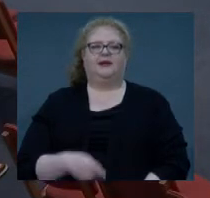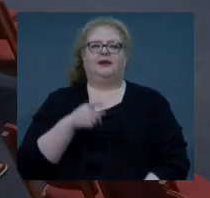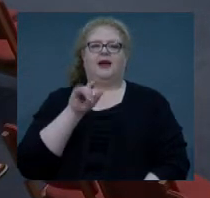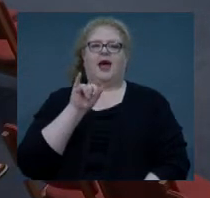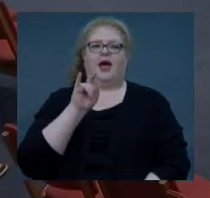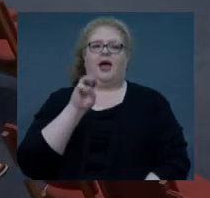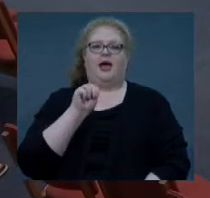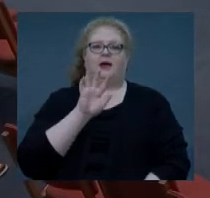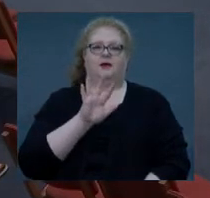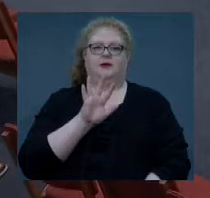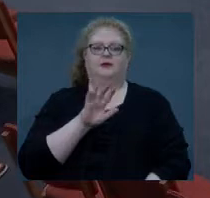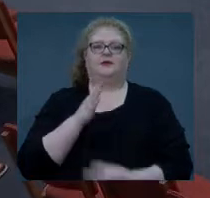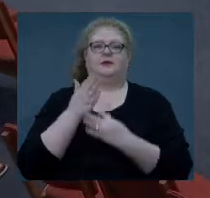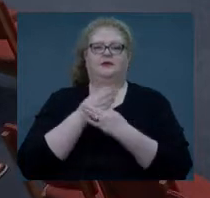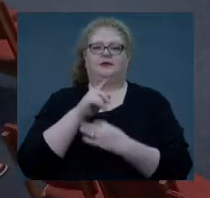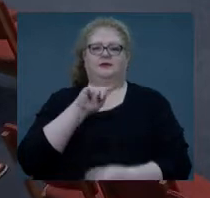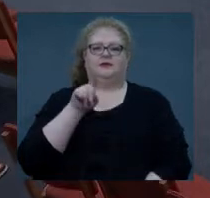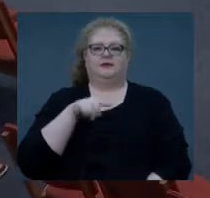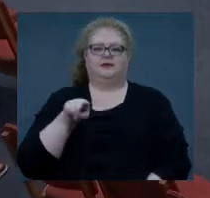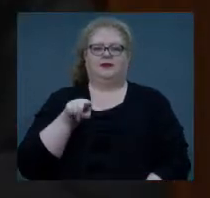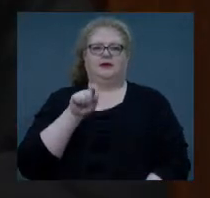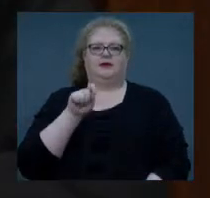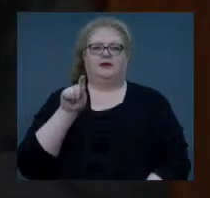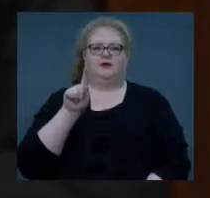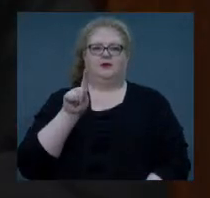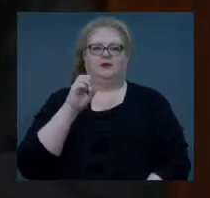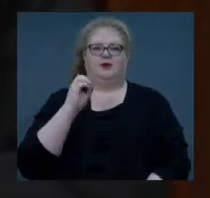Item 5, file